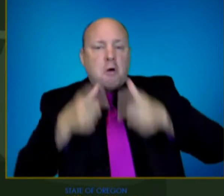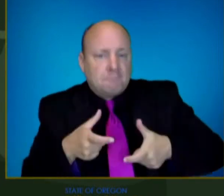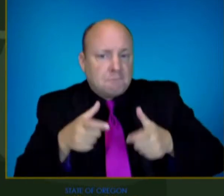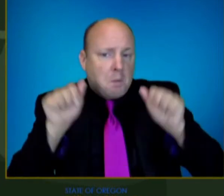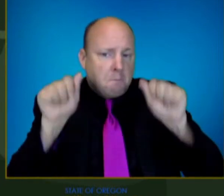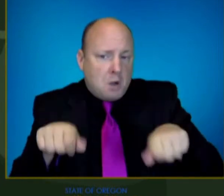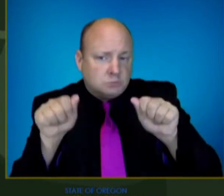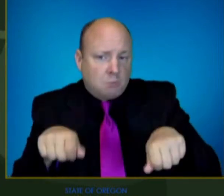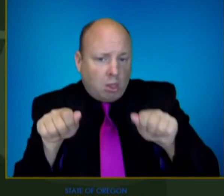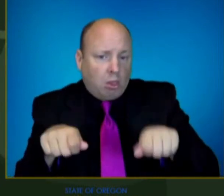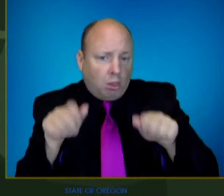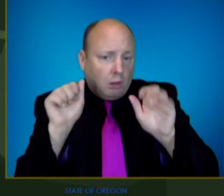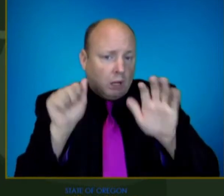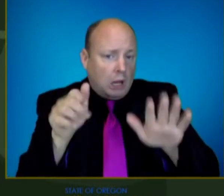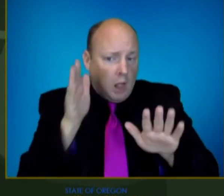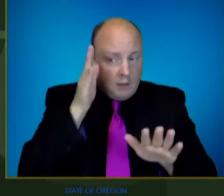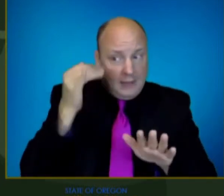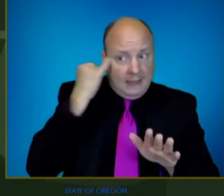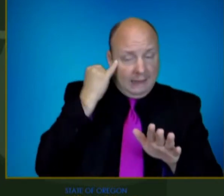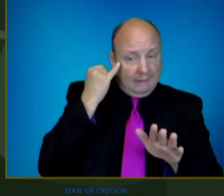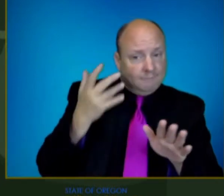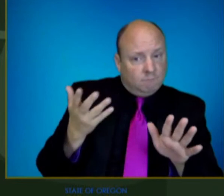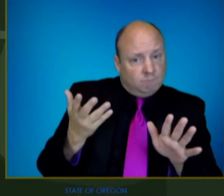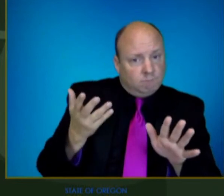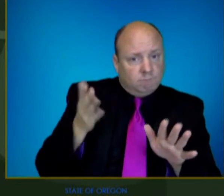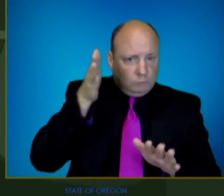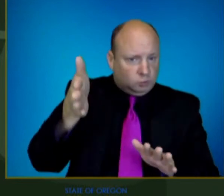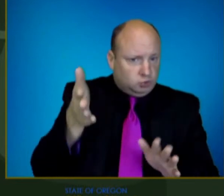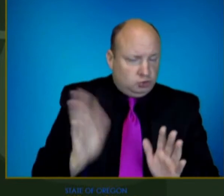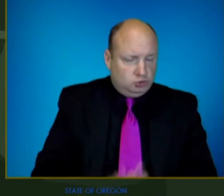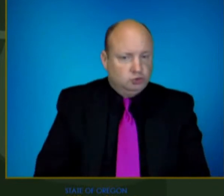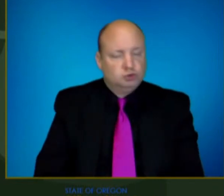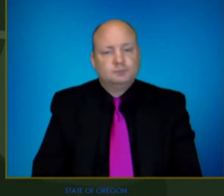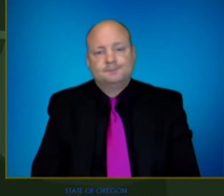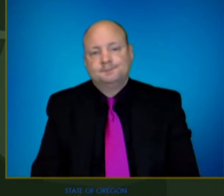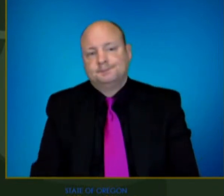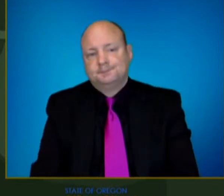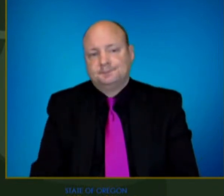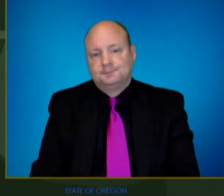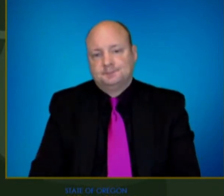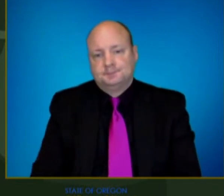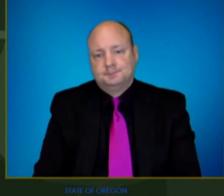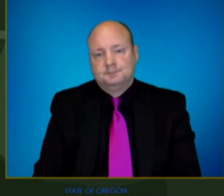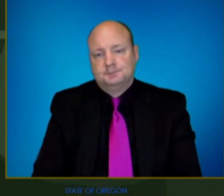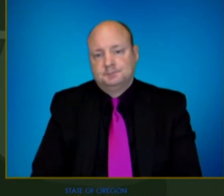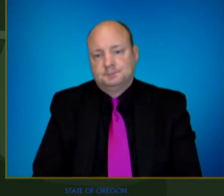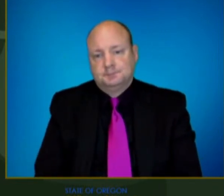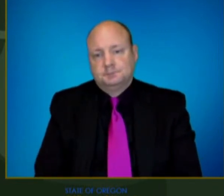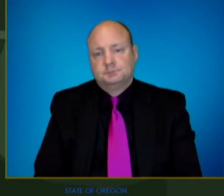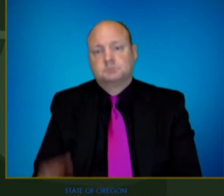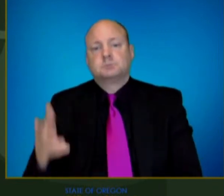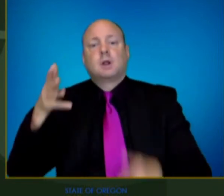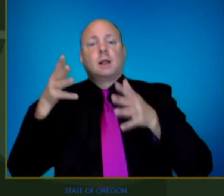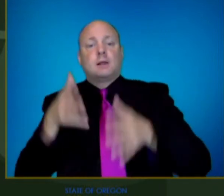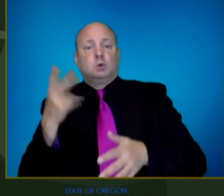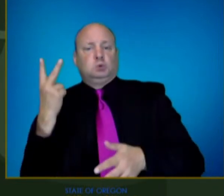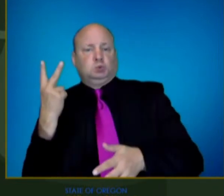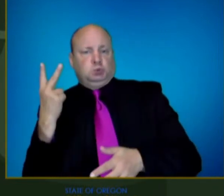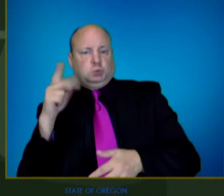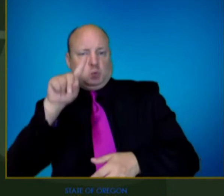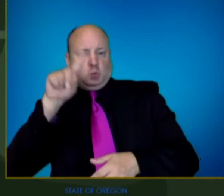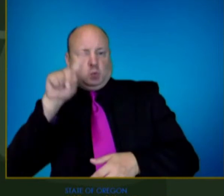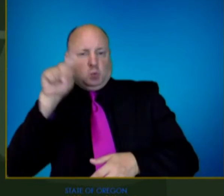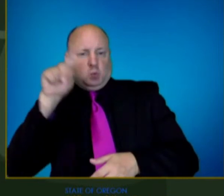Okay, thank you. Thank you, Keely. We have time for just two more questions. So we'll go next to Amy Green with the Oregonian. Go ahead,